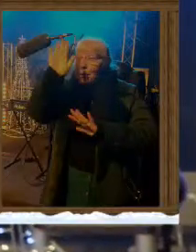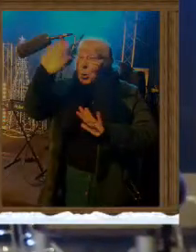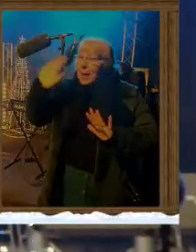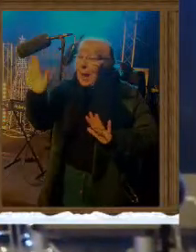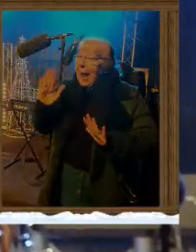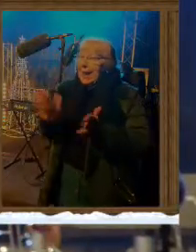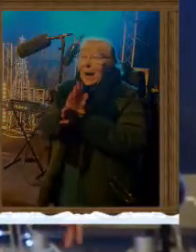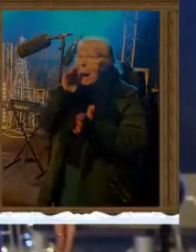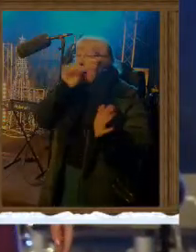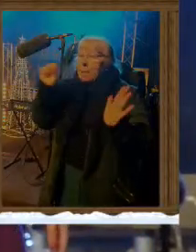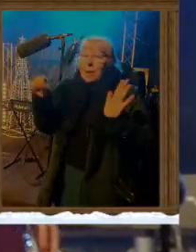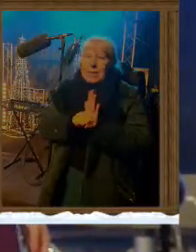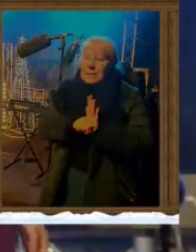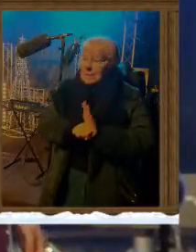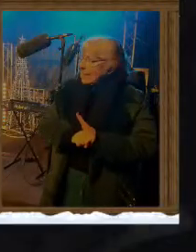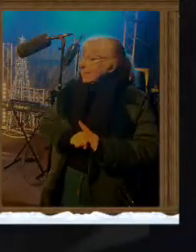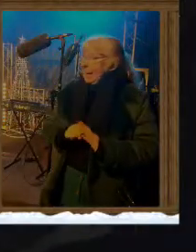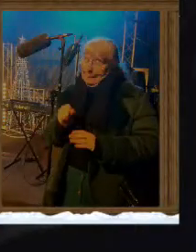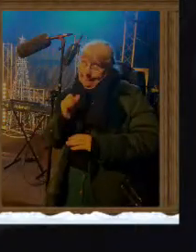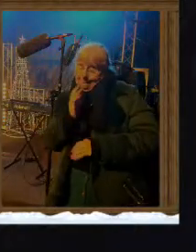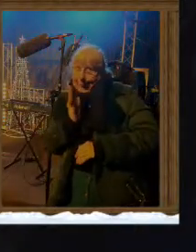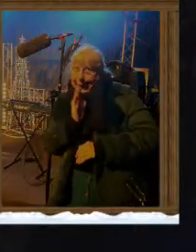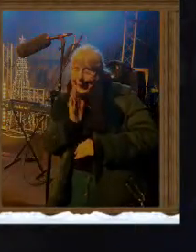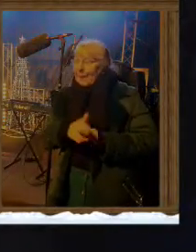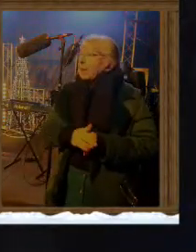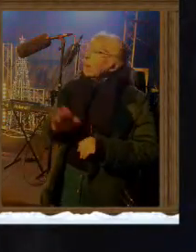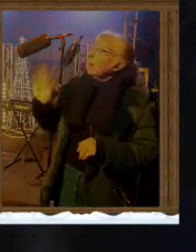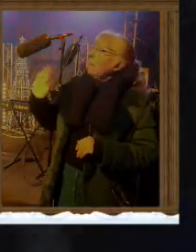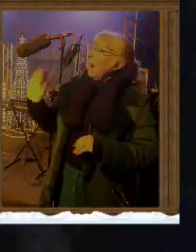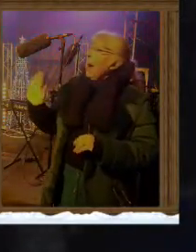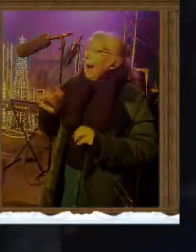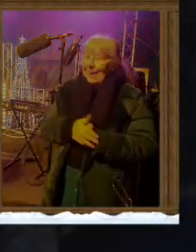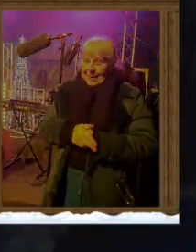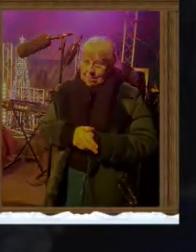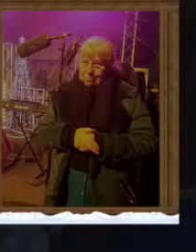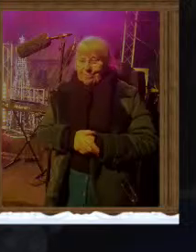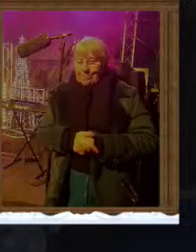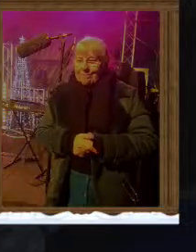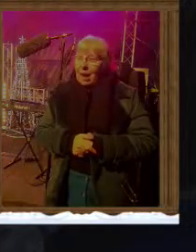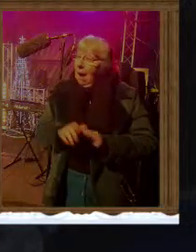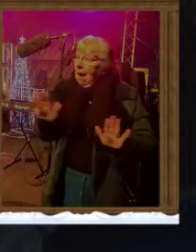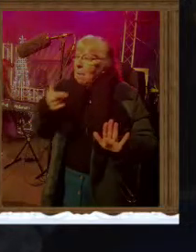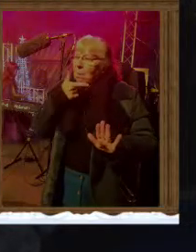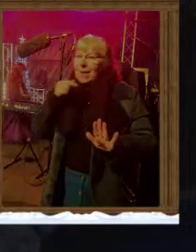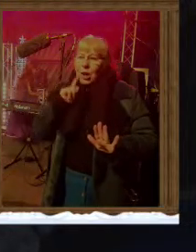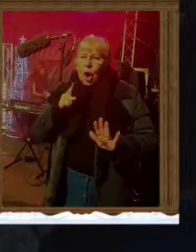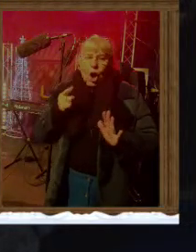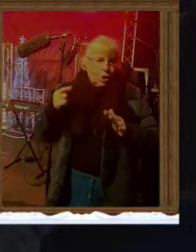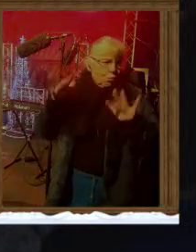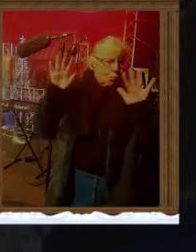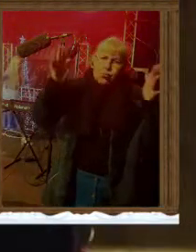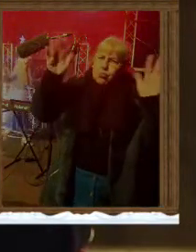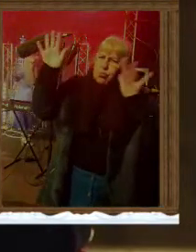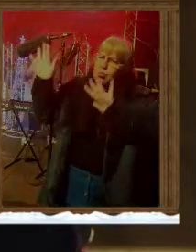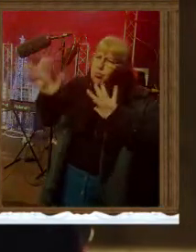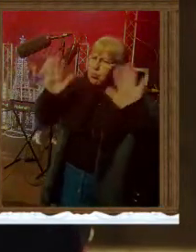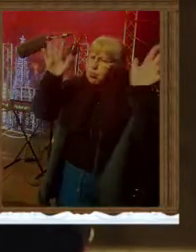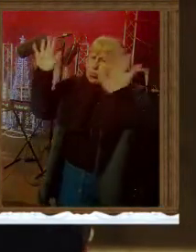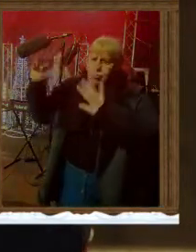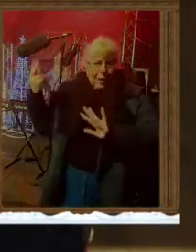happy Christmas. Bye, guys. Bye. Bye, buddy. Thank okay, you, boys buddy. And girls, give Anna and Elsa one big last